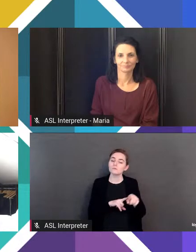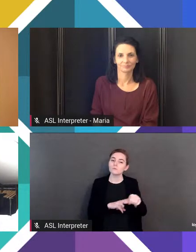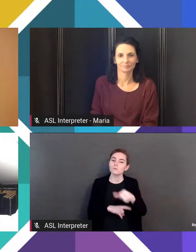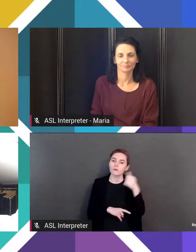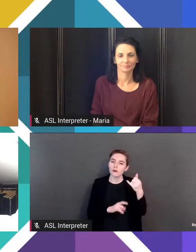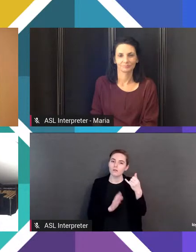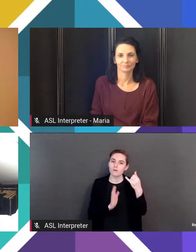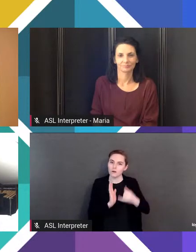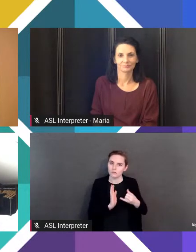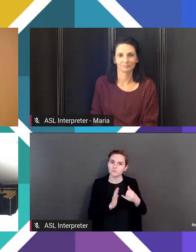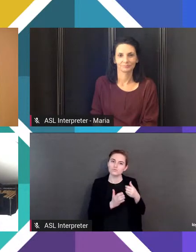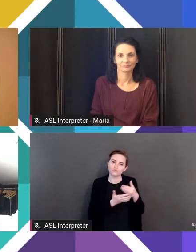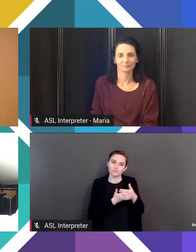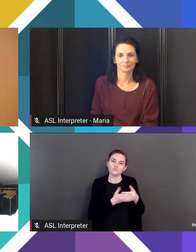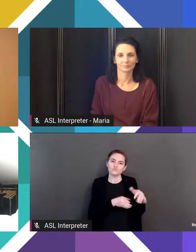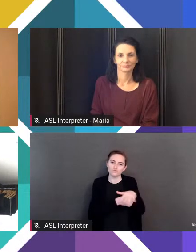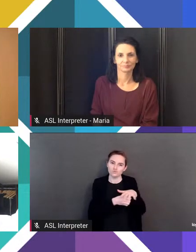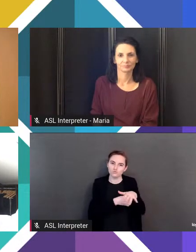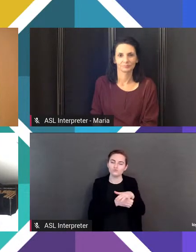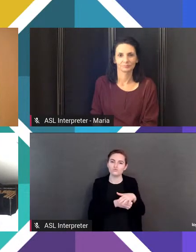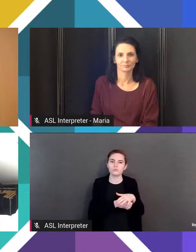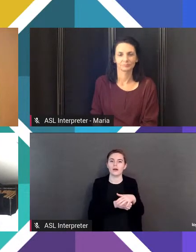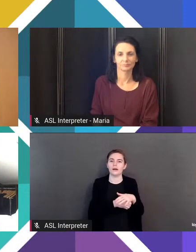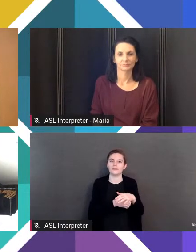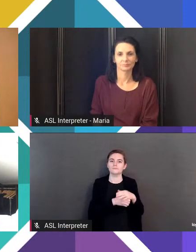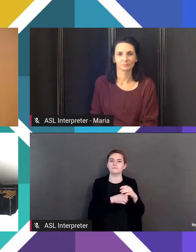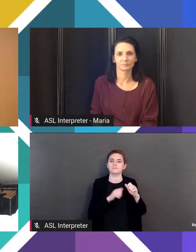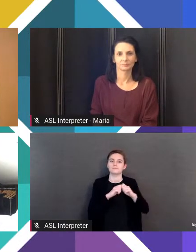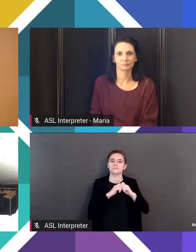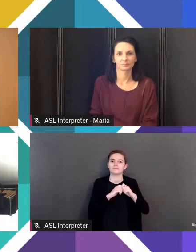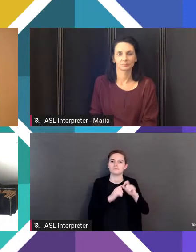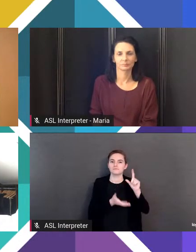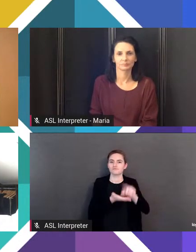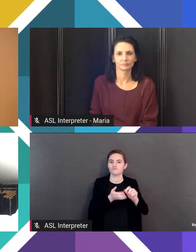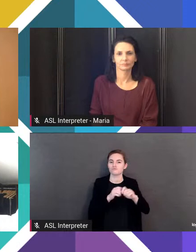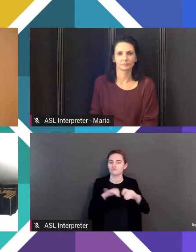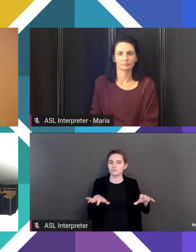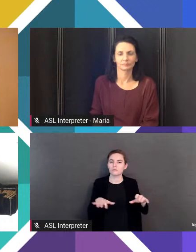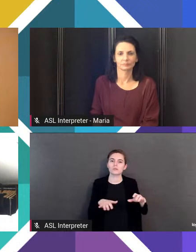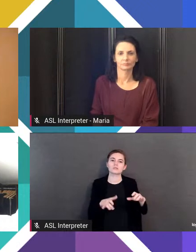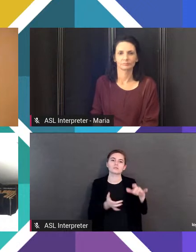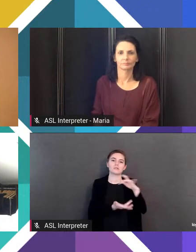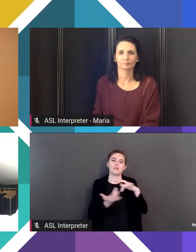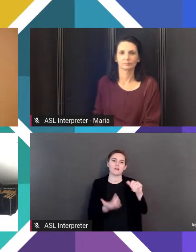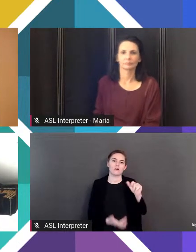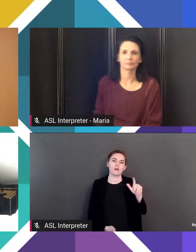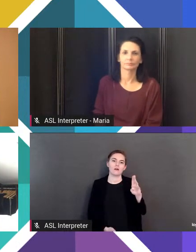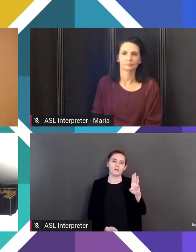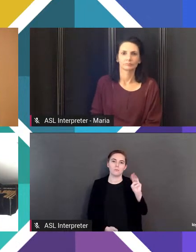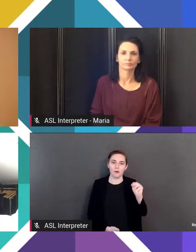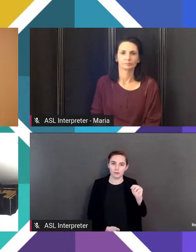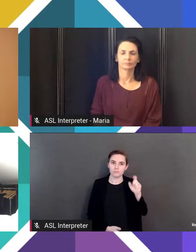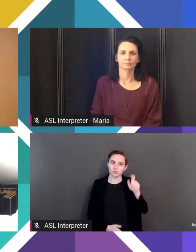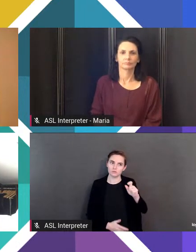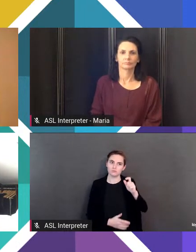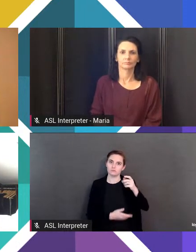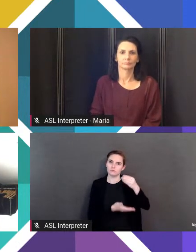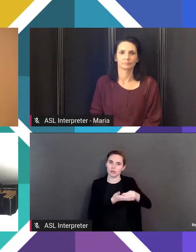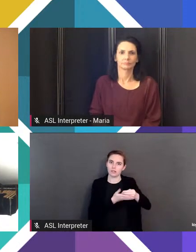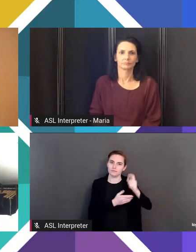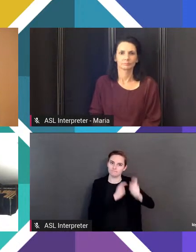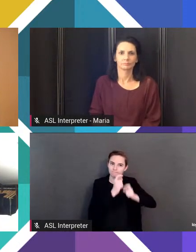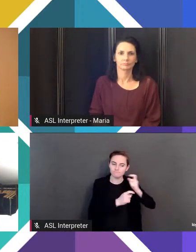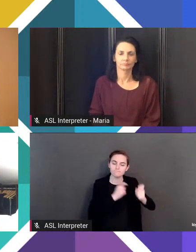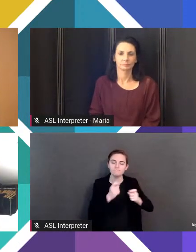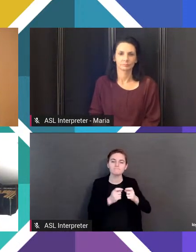another local artist that released an album this year that you should absolutely throw money at is an artist named Nigel.